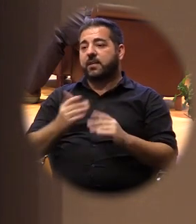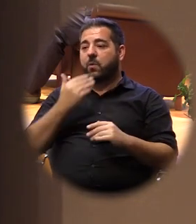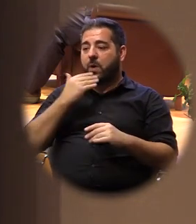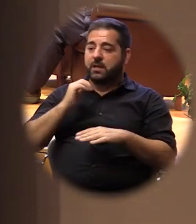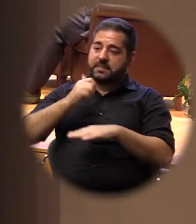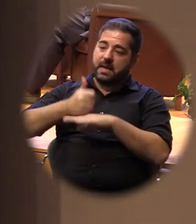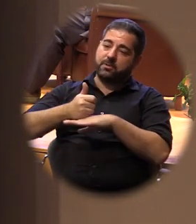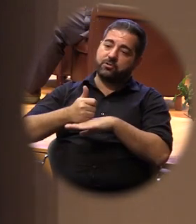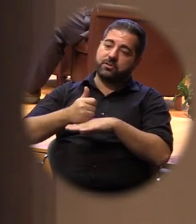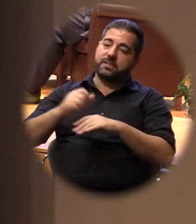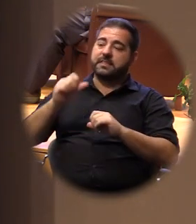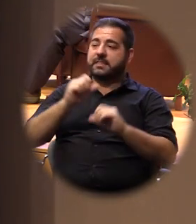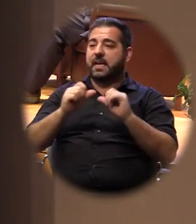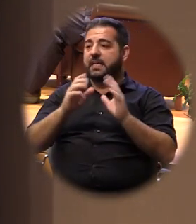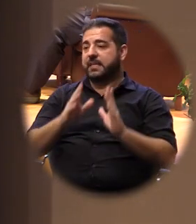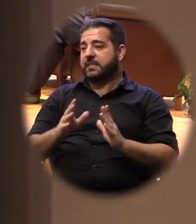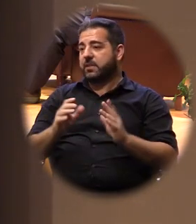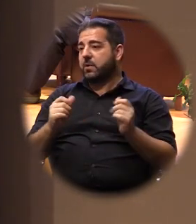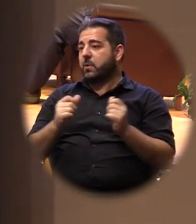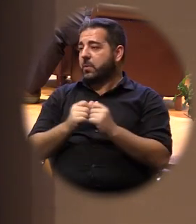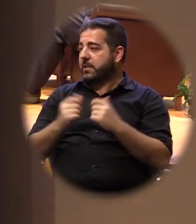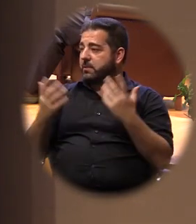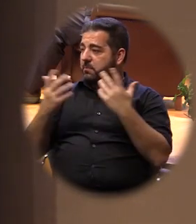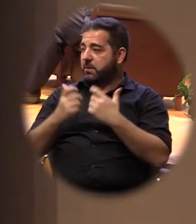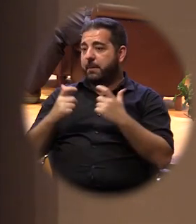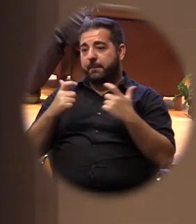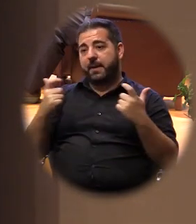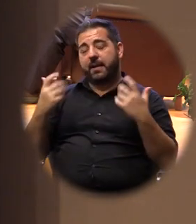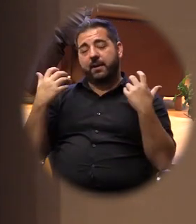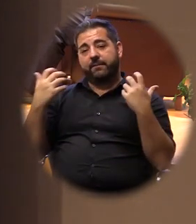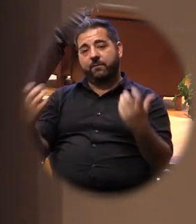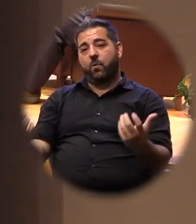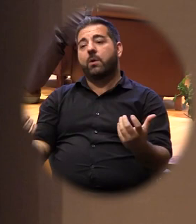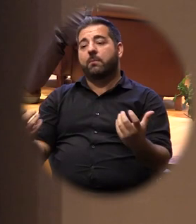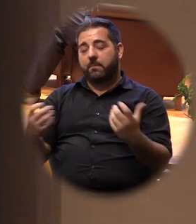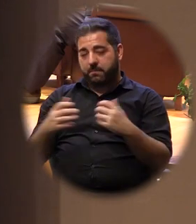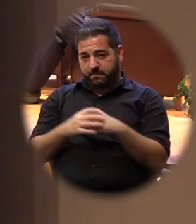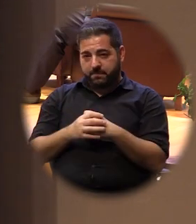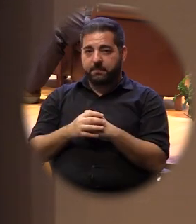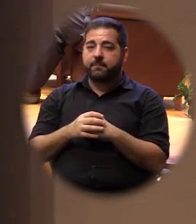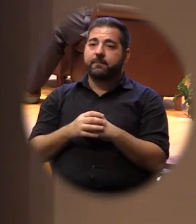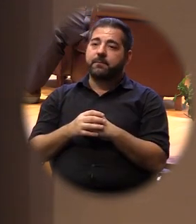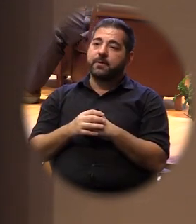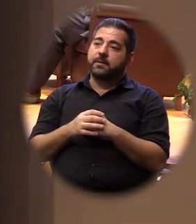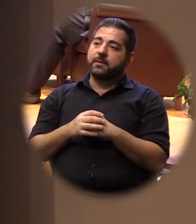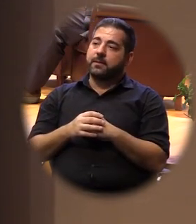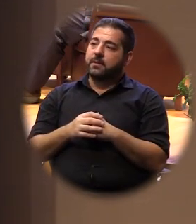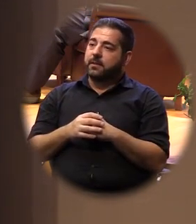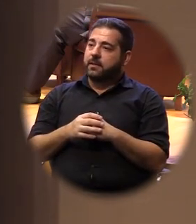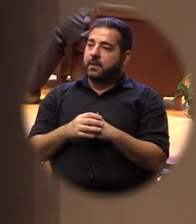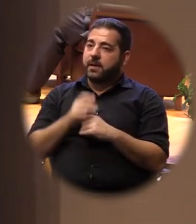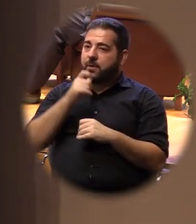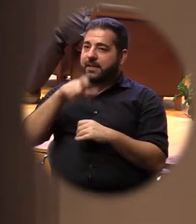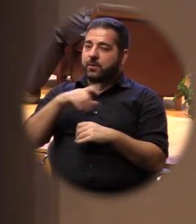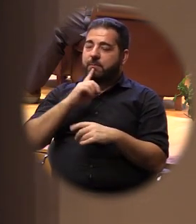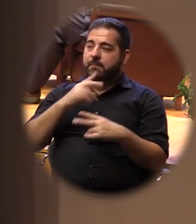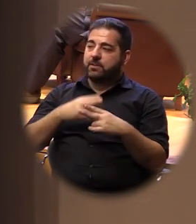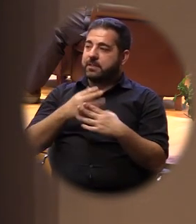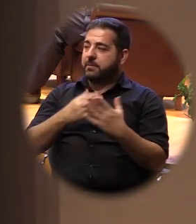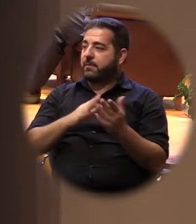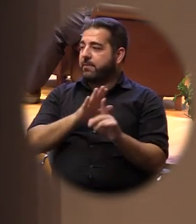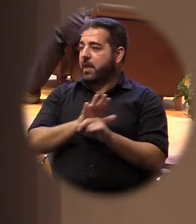well-established scientists with a pretty big forum. I don't need to mention some of their